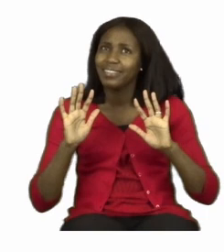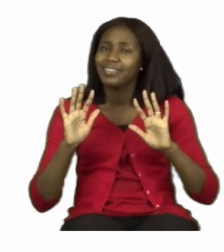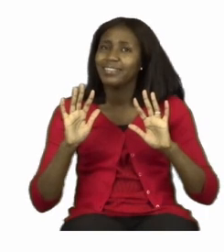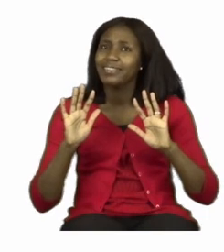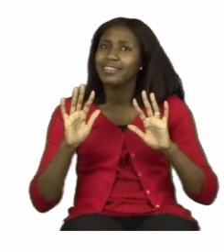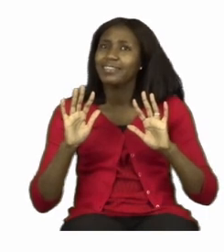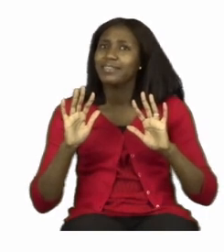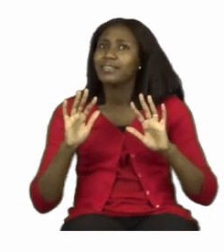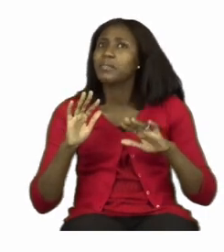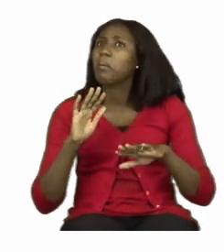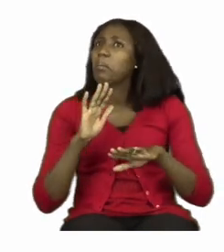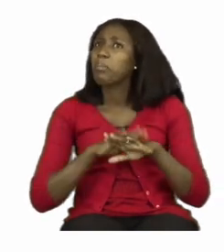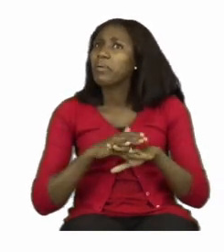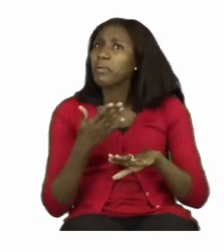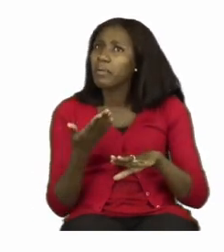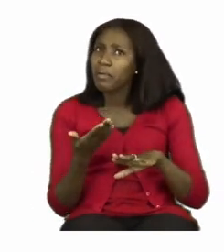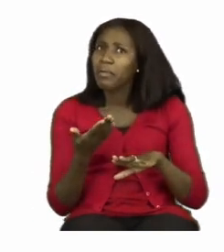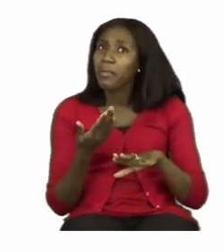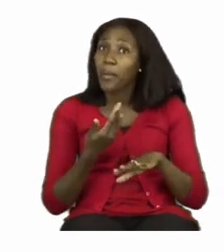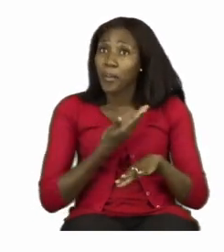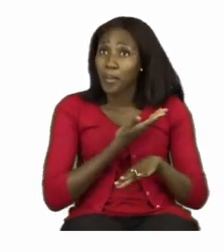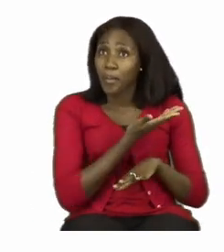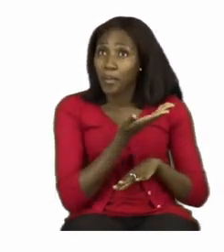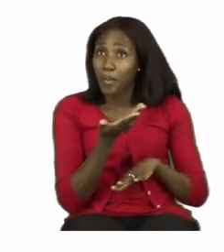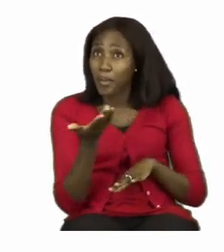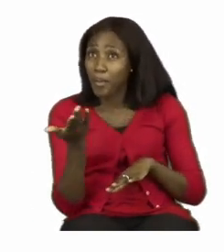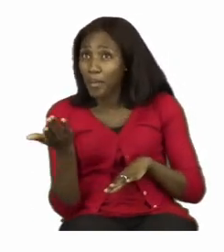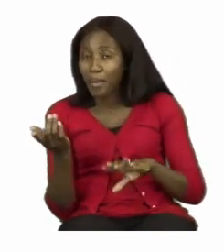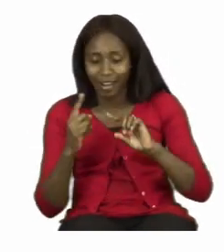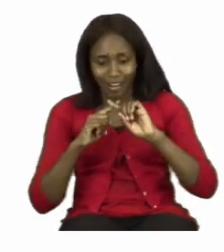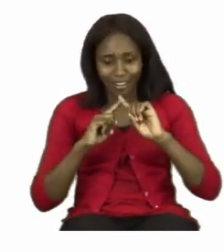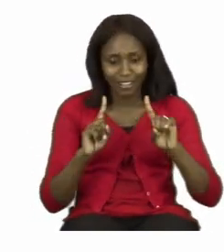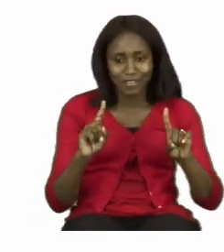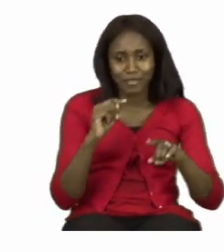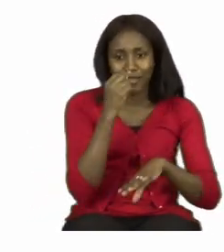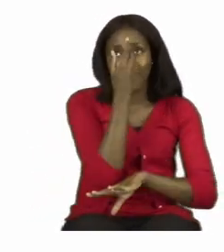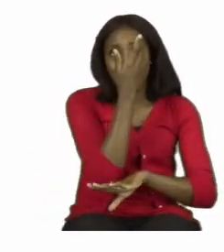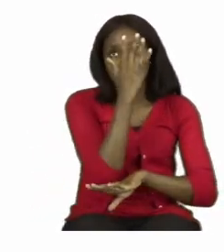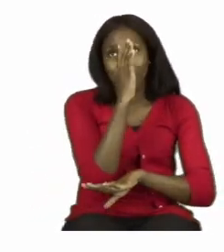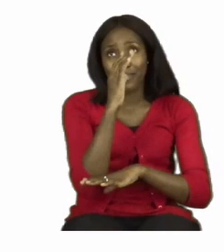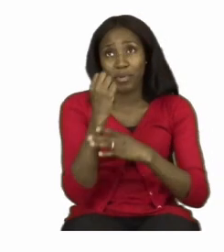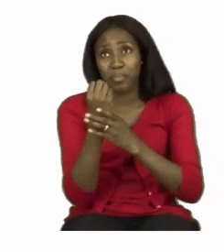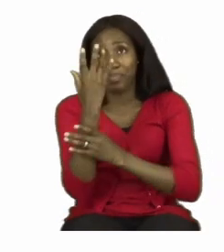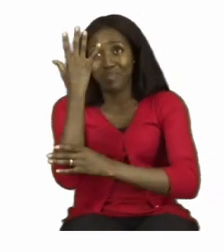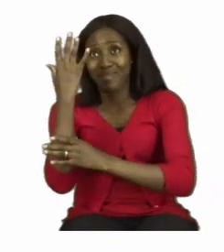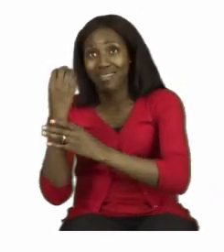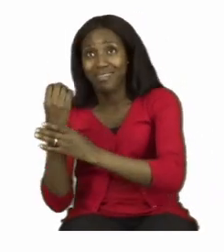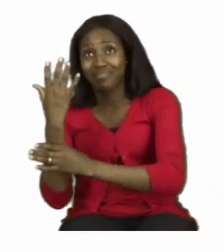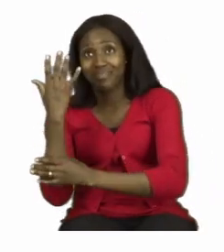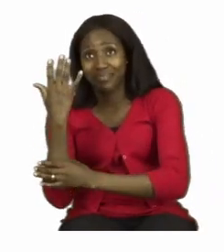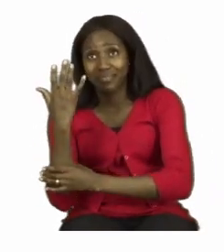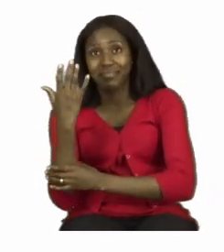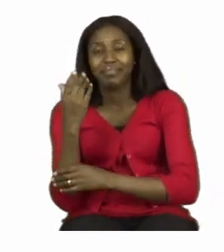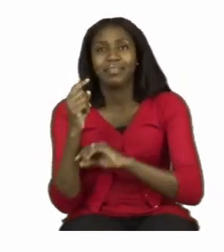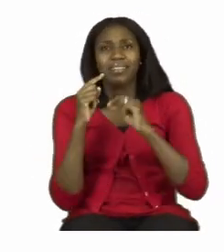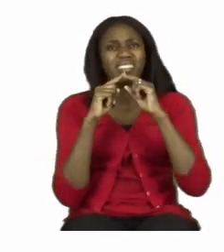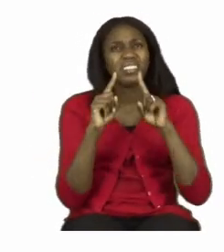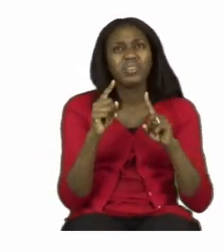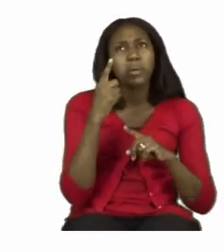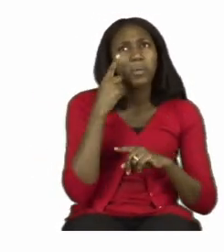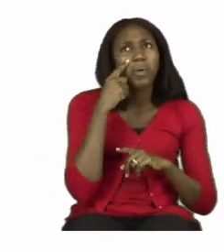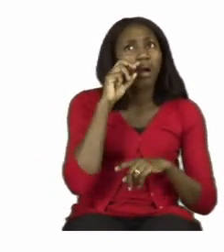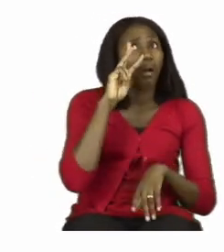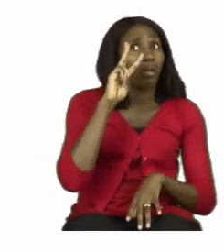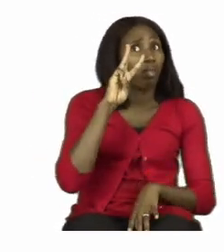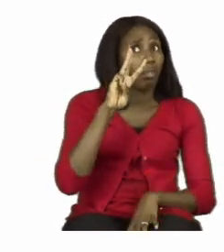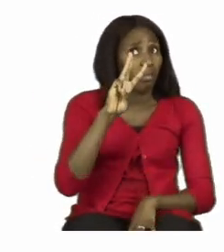our job to color all the different types of plants. Now, as you can see, there are 3 of